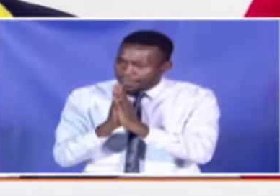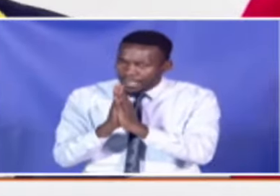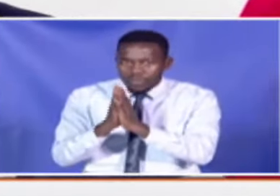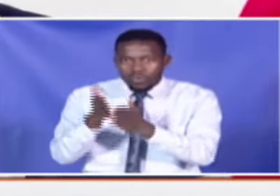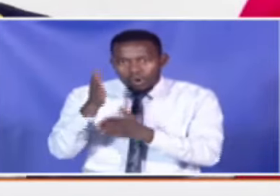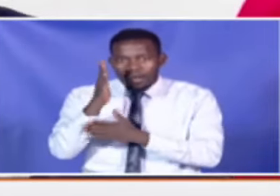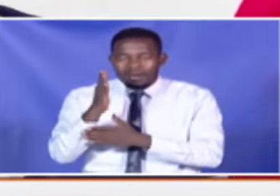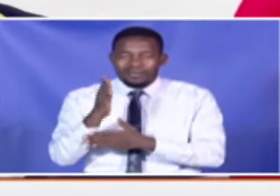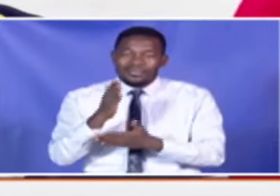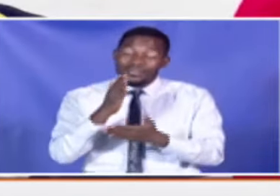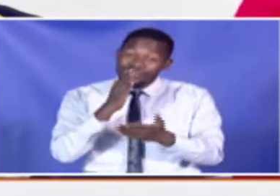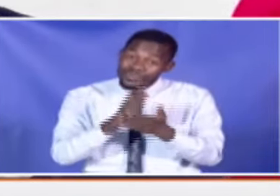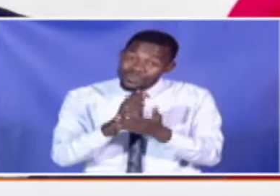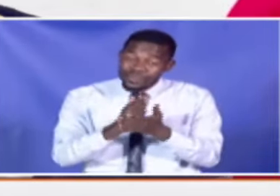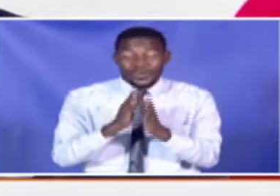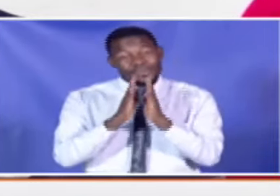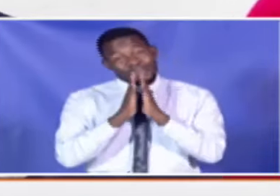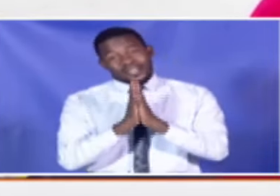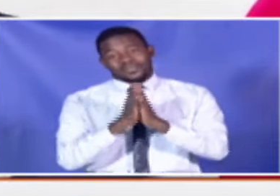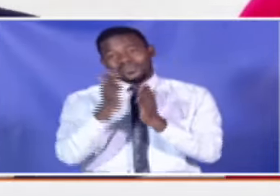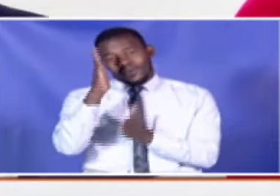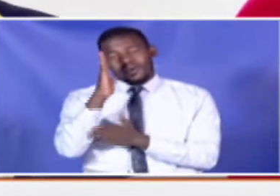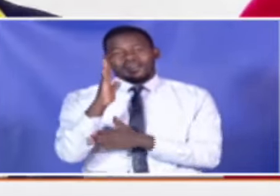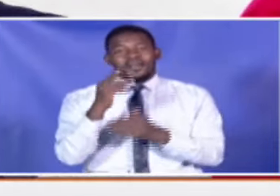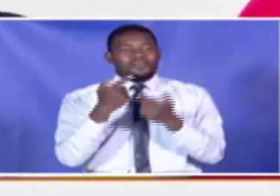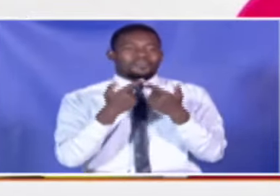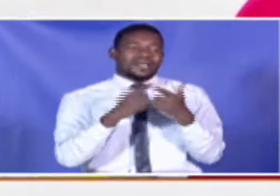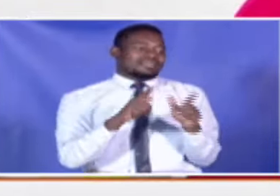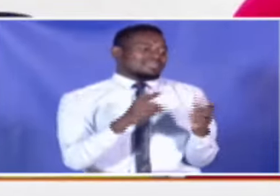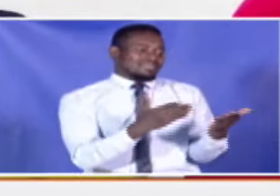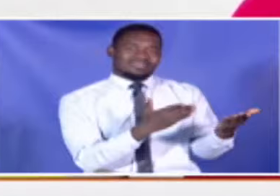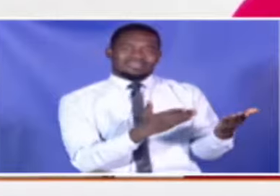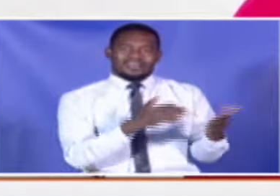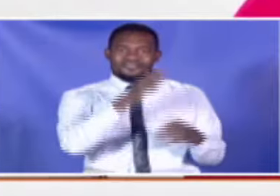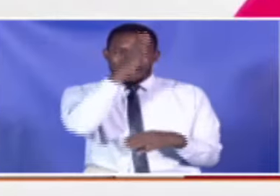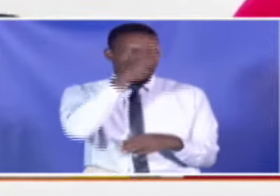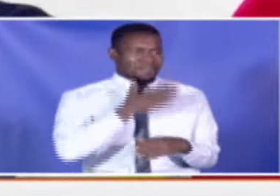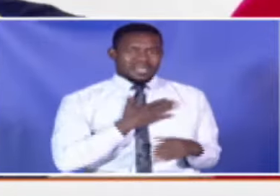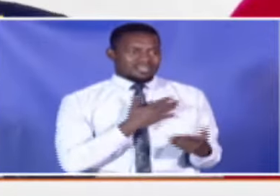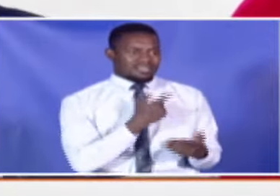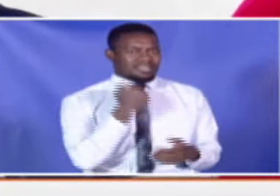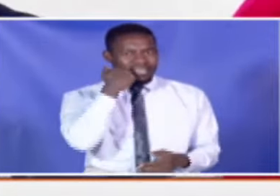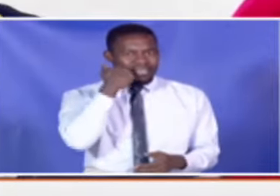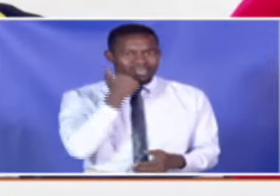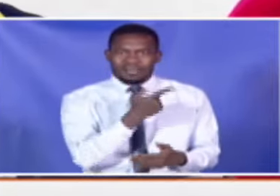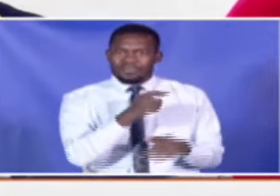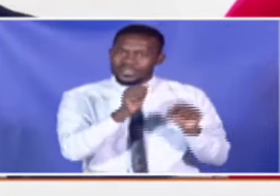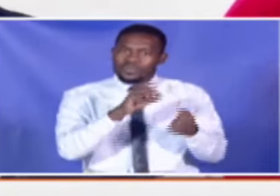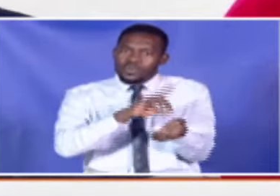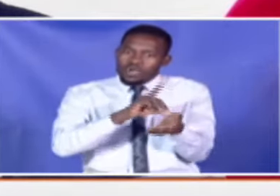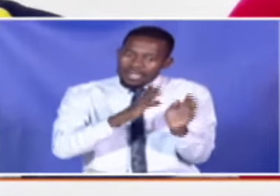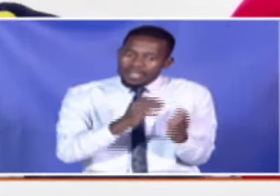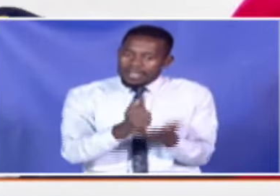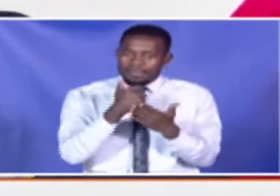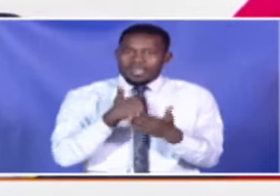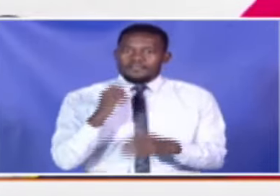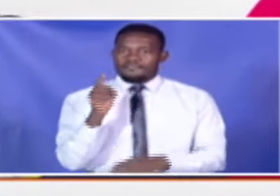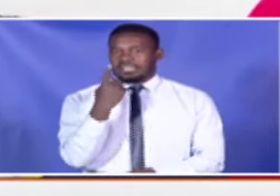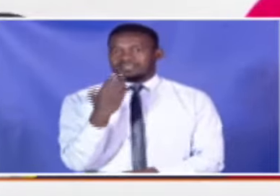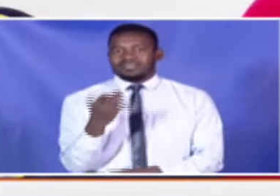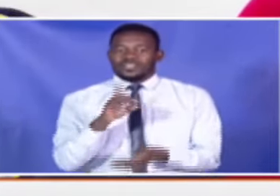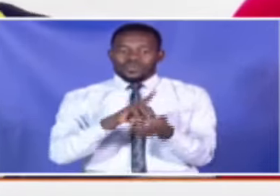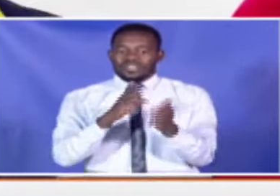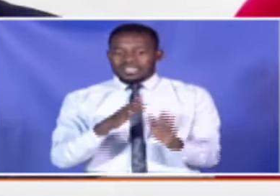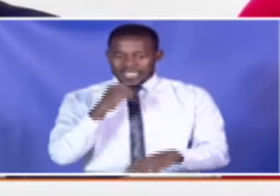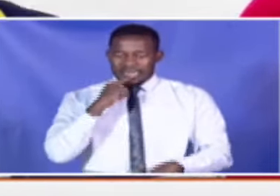Ambi ndio Mungu ana tunaombanga Mungu lakini wewe unaniambia niende niombe namna gani na wewe ndio daktari nafaa utibu mshukulikie. Daktari akaniambia mimi nafanya kazi